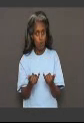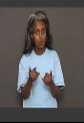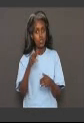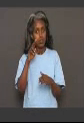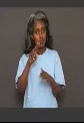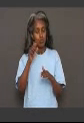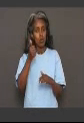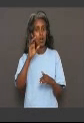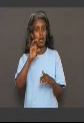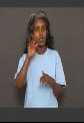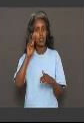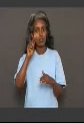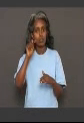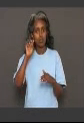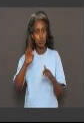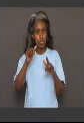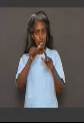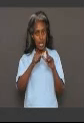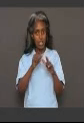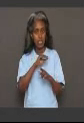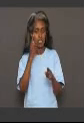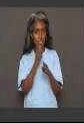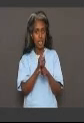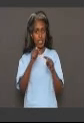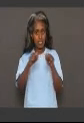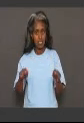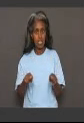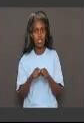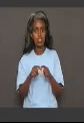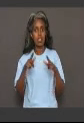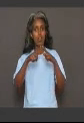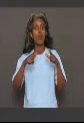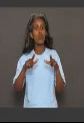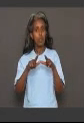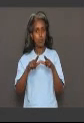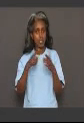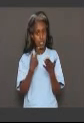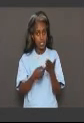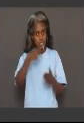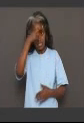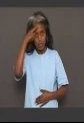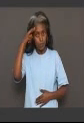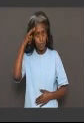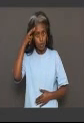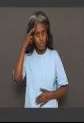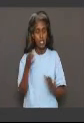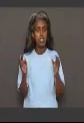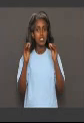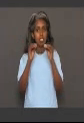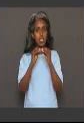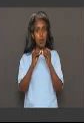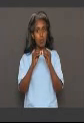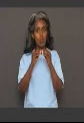a right triangle are complementary. This is because the sum